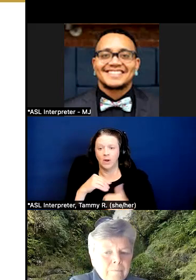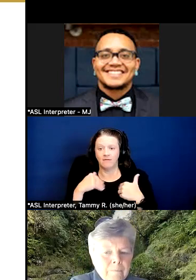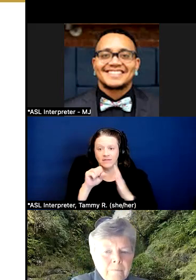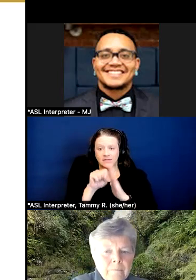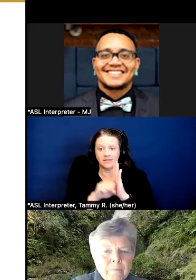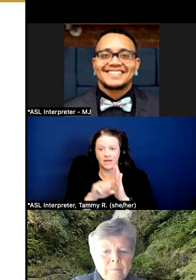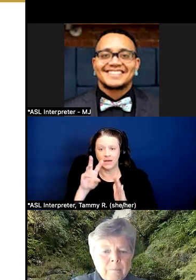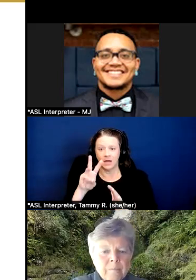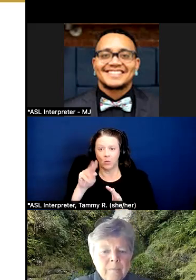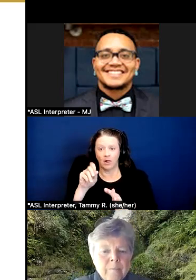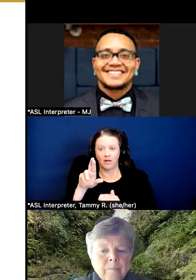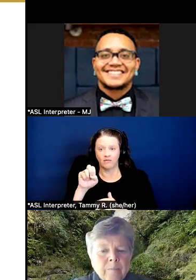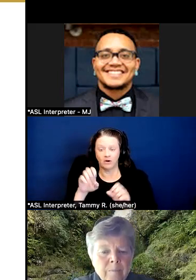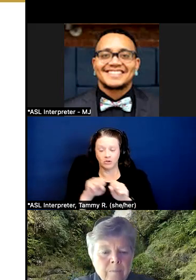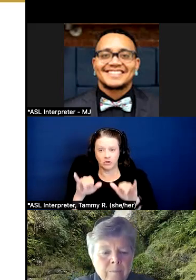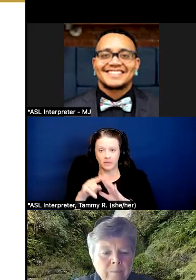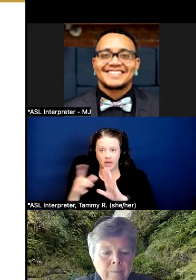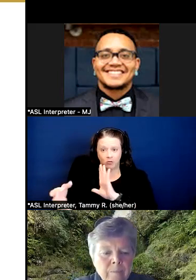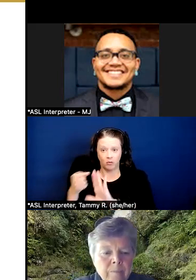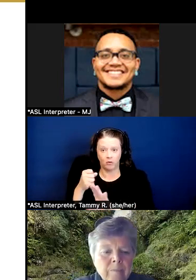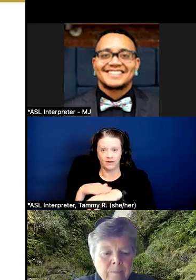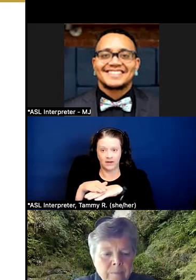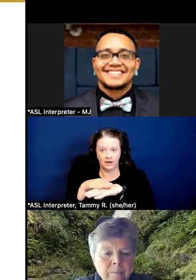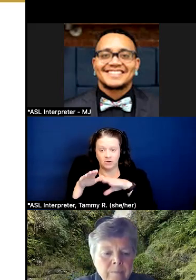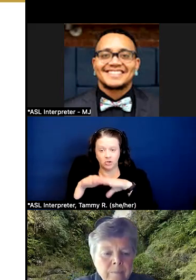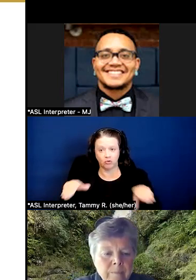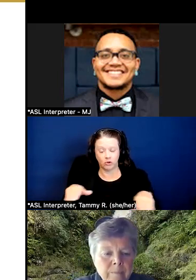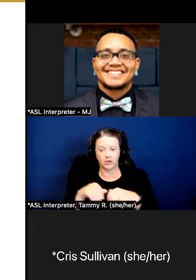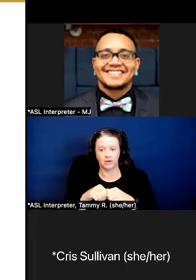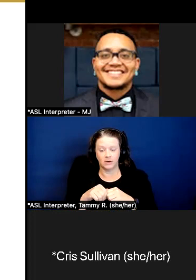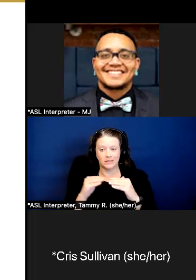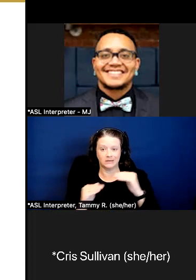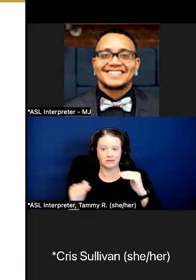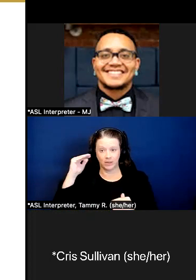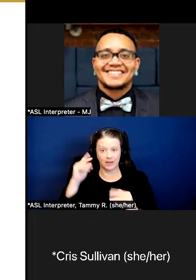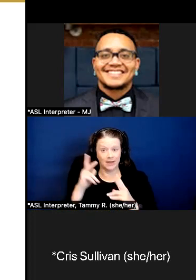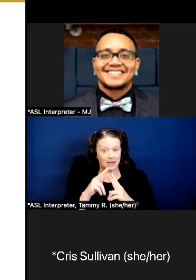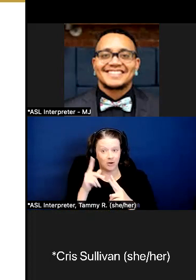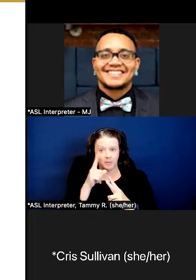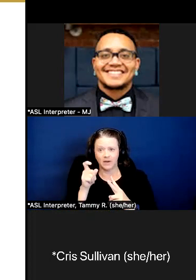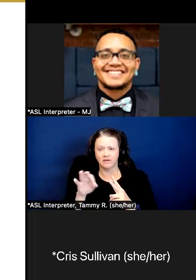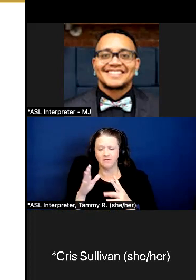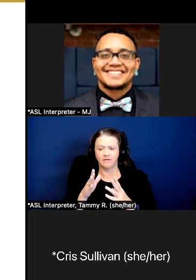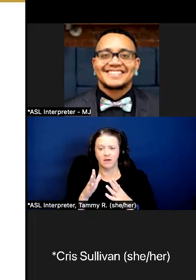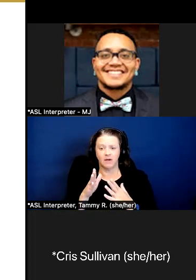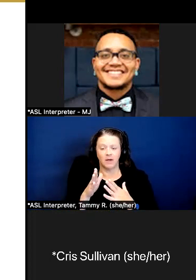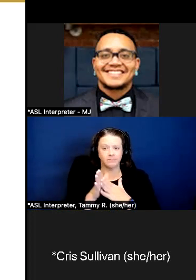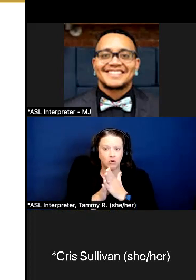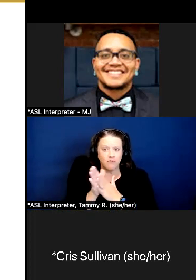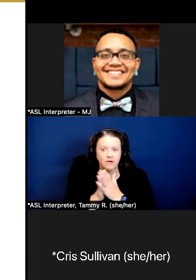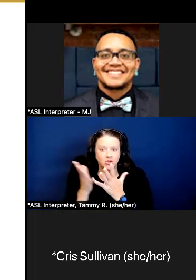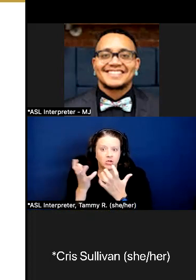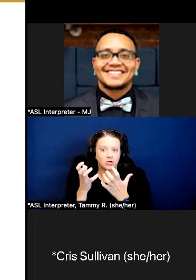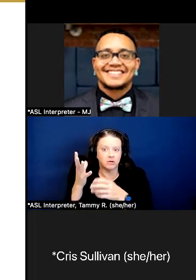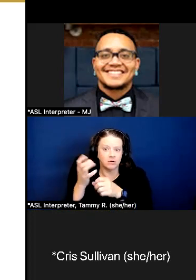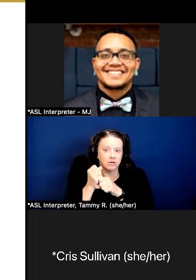systems who are removing Native children disparately, either due to like motivation for federal funding, right?